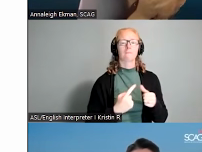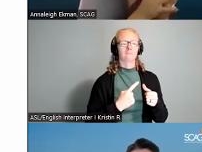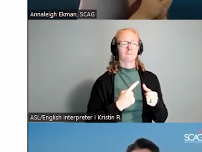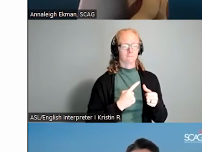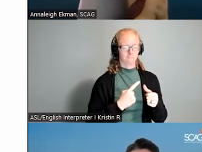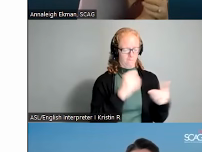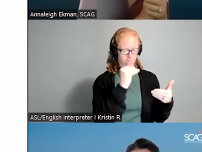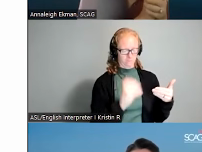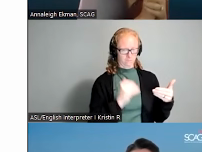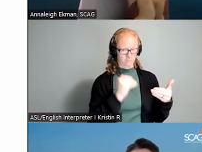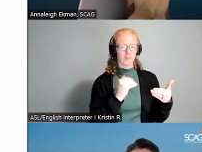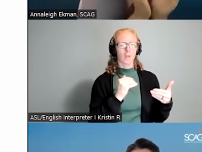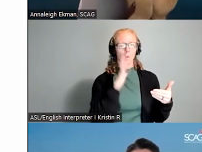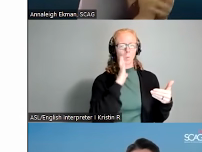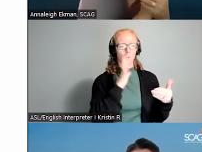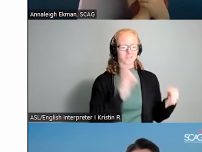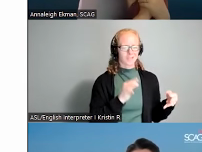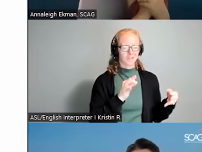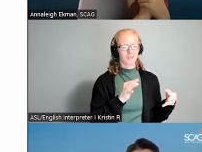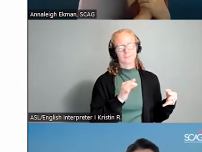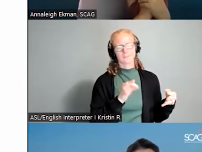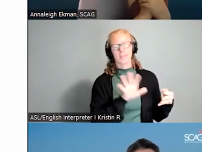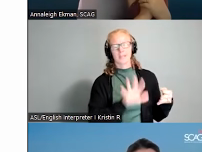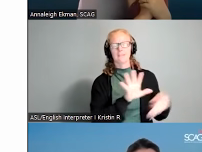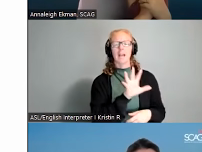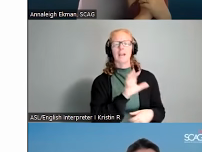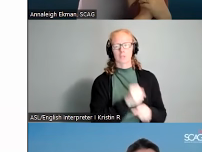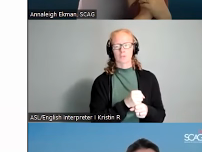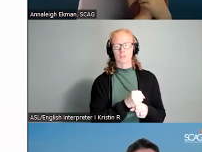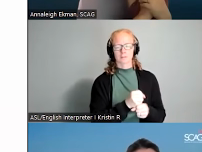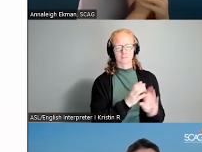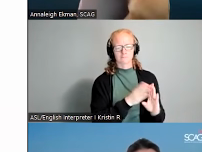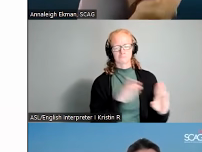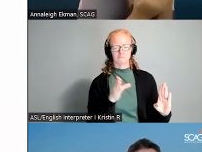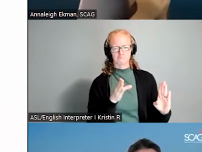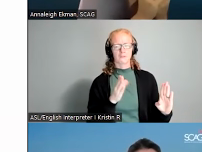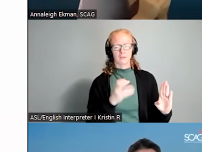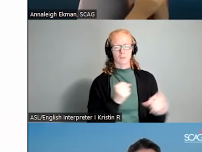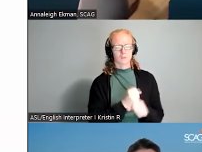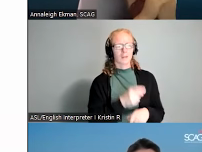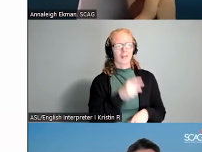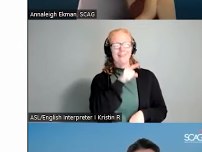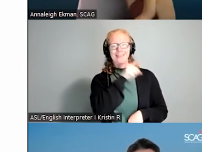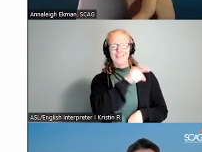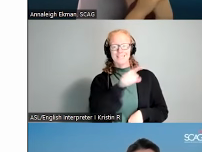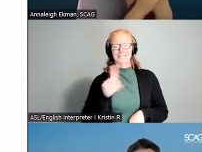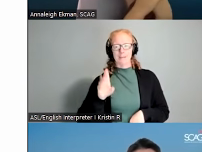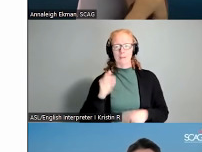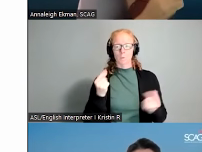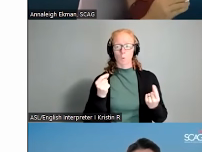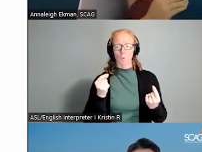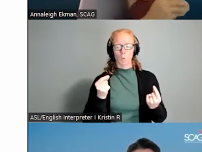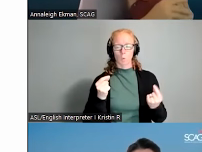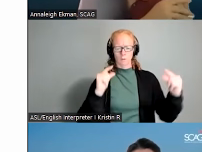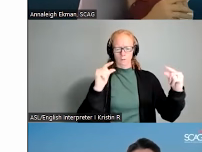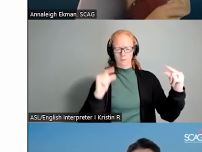given period of time, typically like a 5-year period. And basically this database helps SCAG